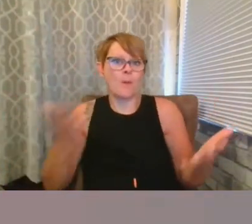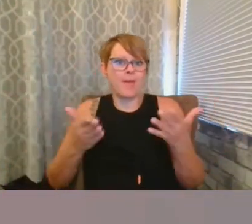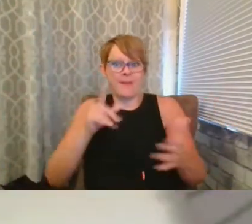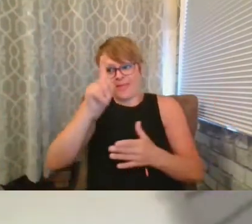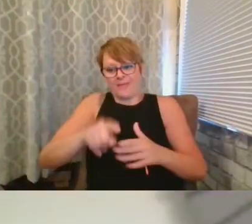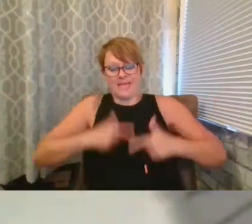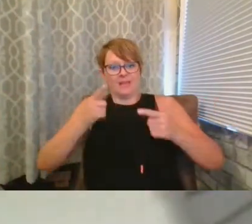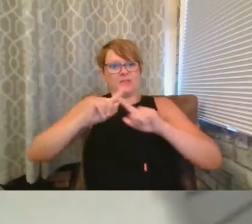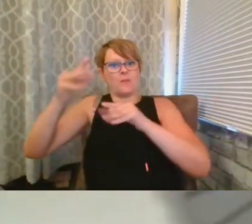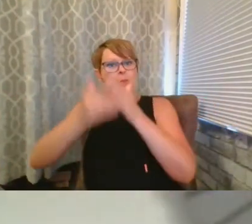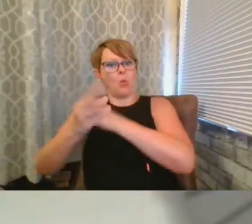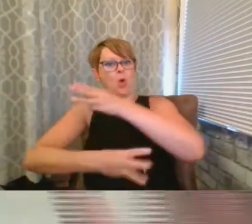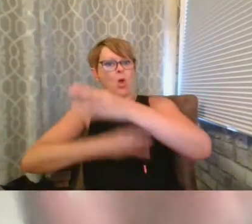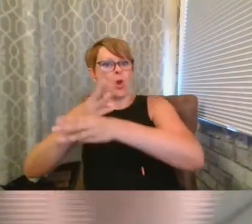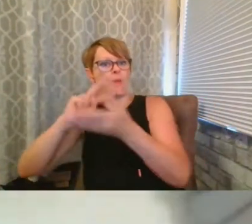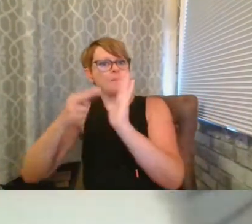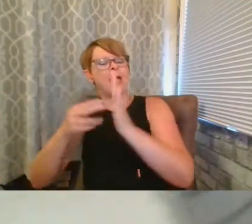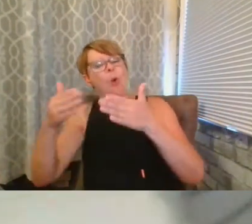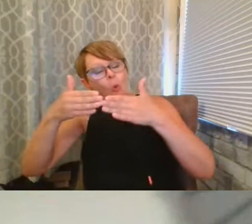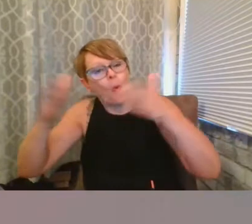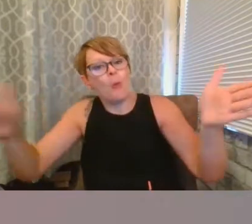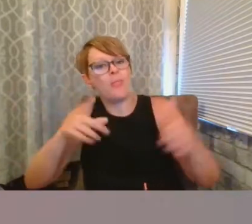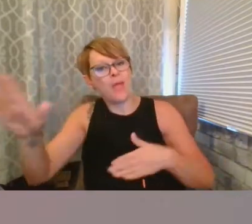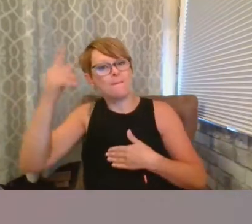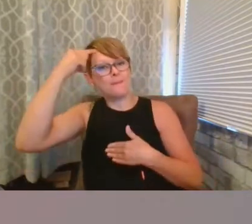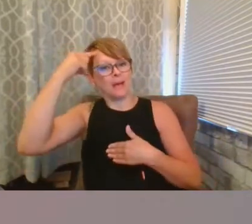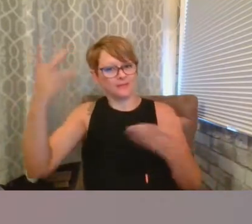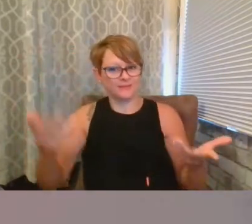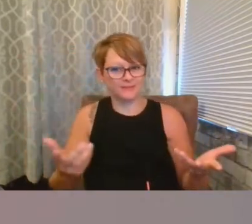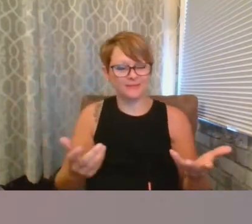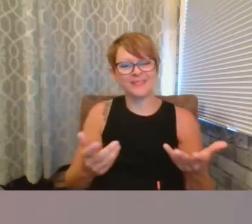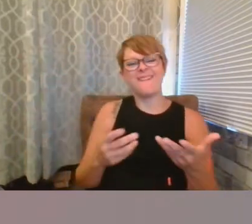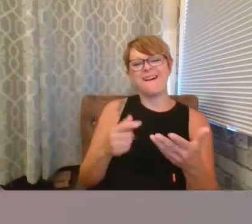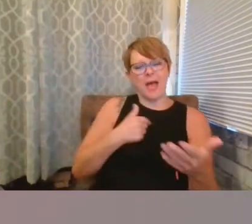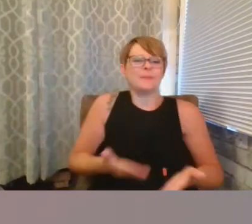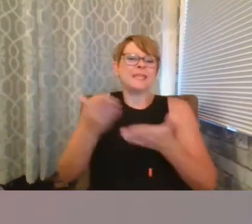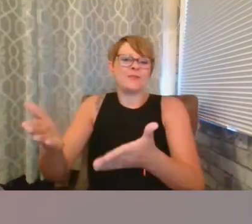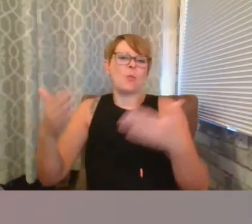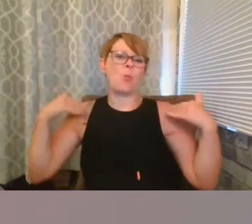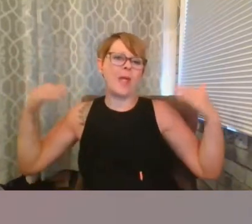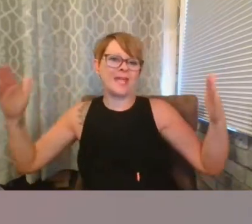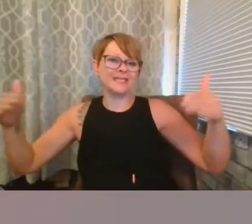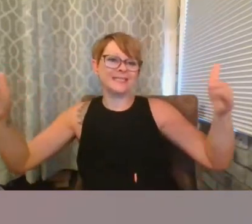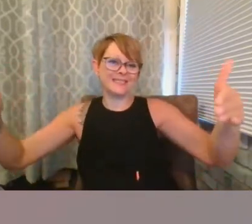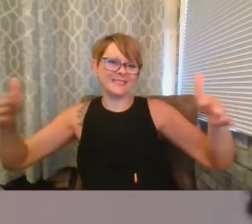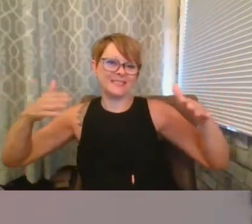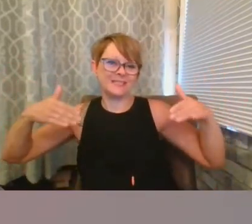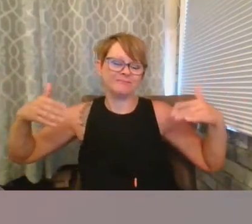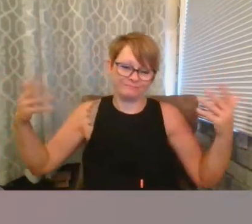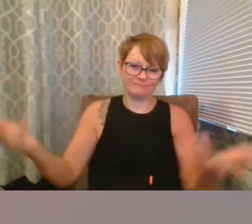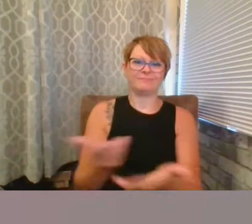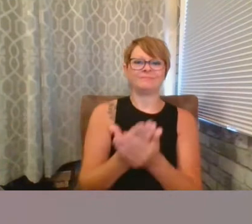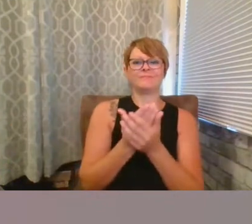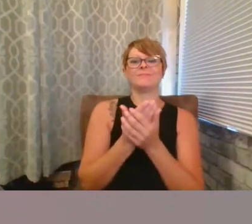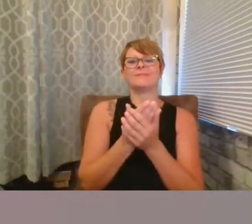Yeah. I'm giving them wings to fly off. There you go. There you go. And I'm sure you do know that turmeric is one of the